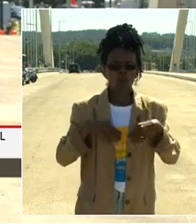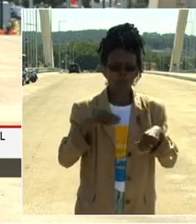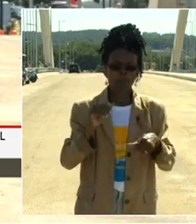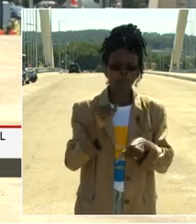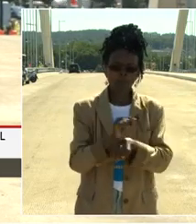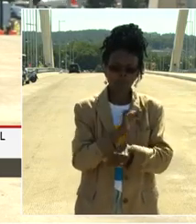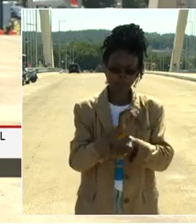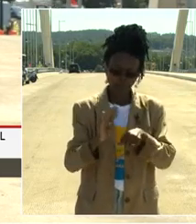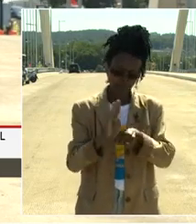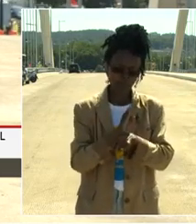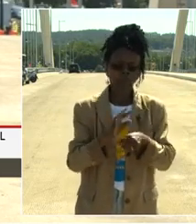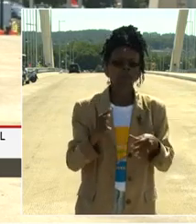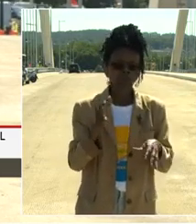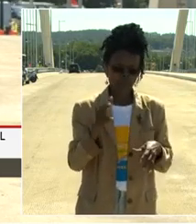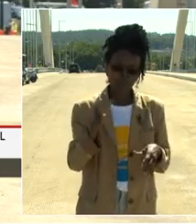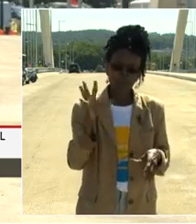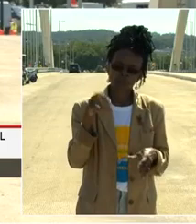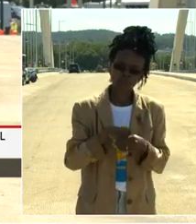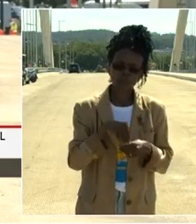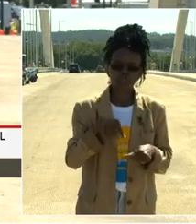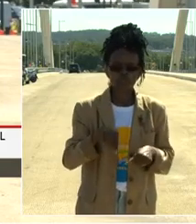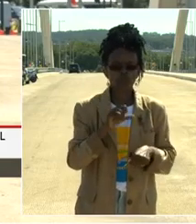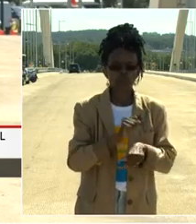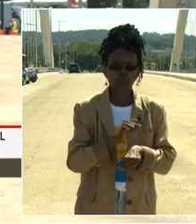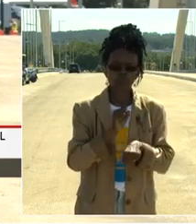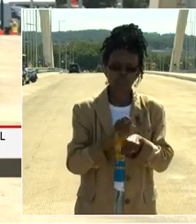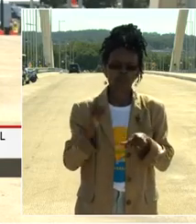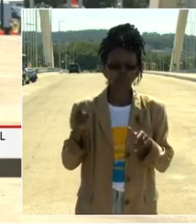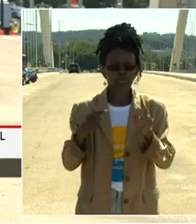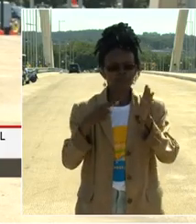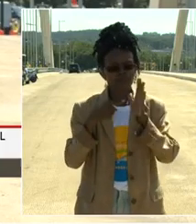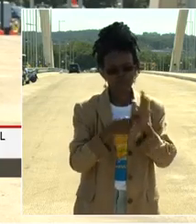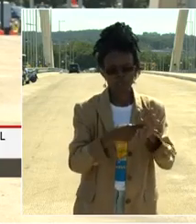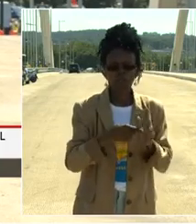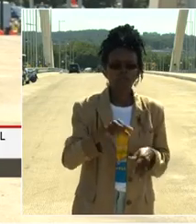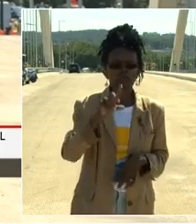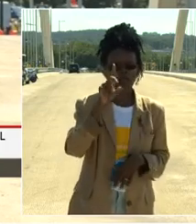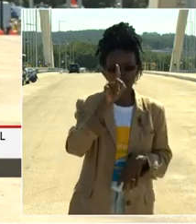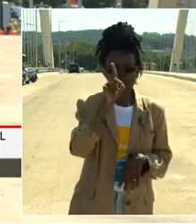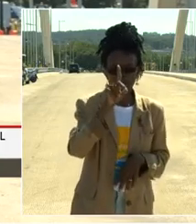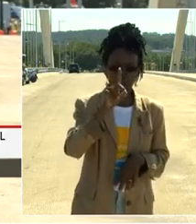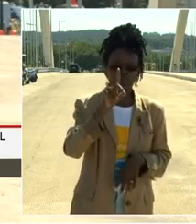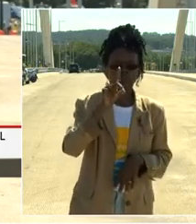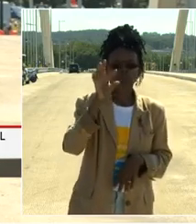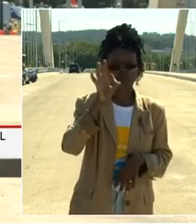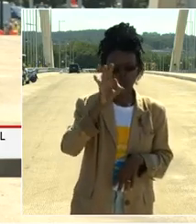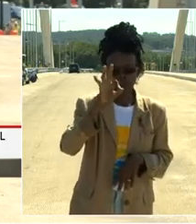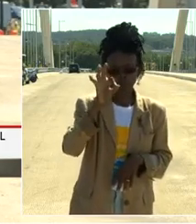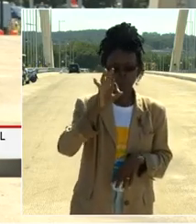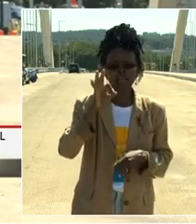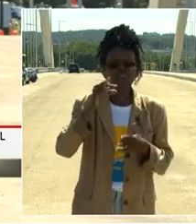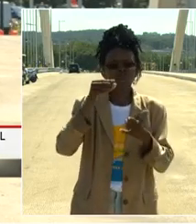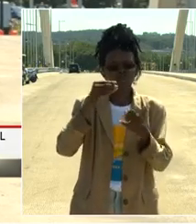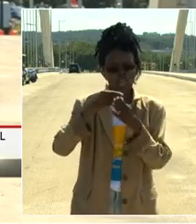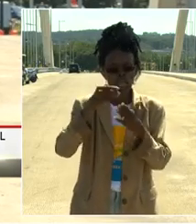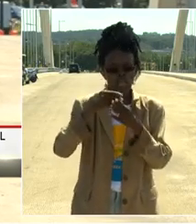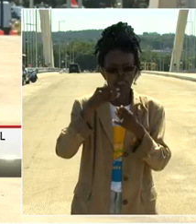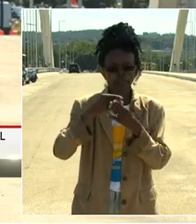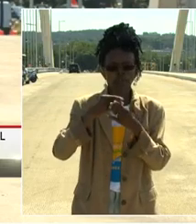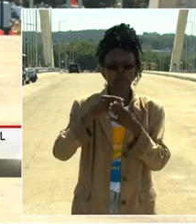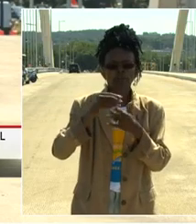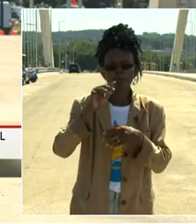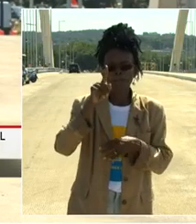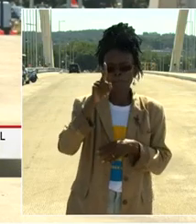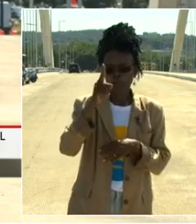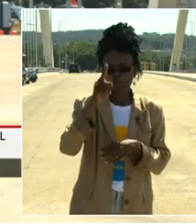million in contracting opportunities. And that is, we know, something Frederick Douglass